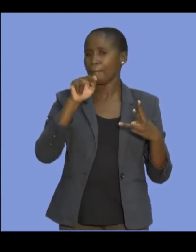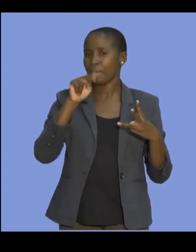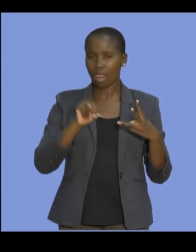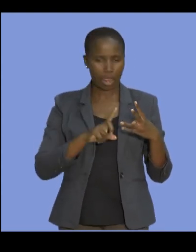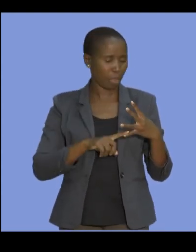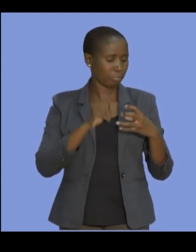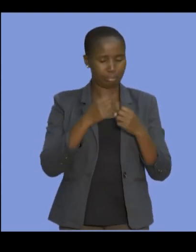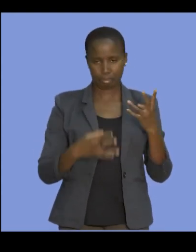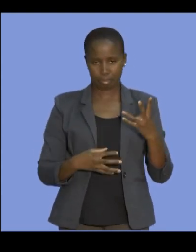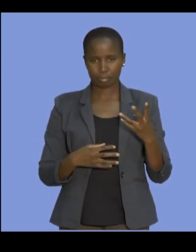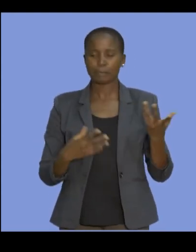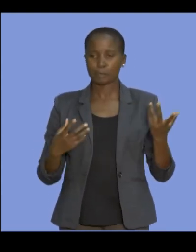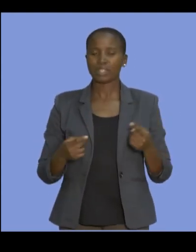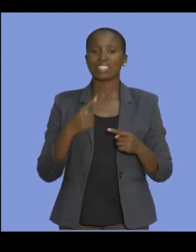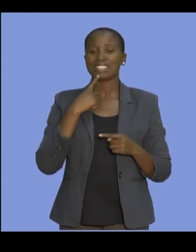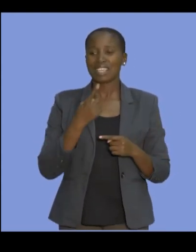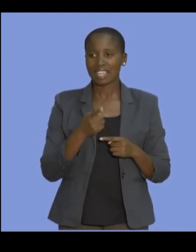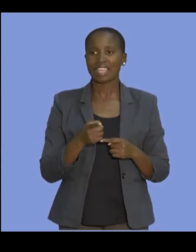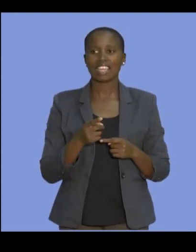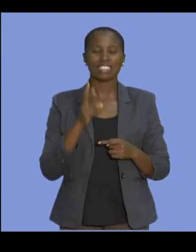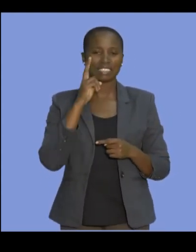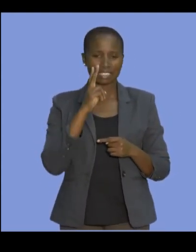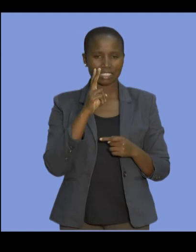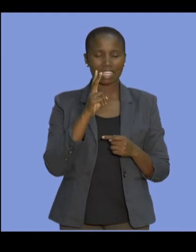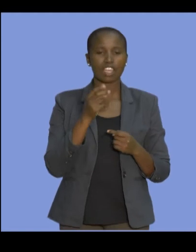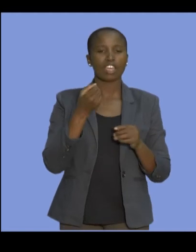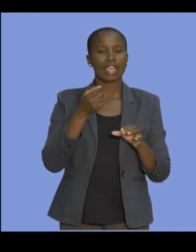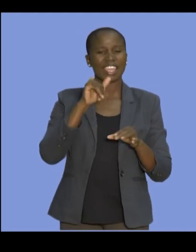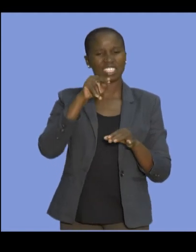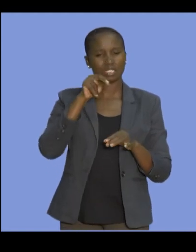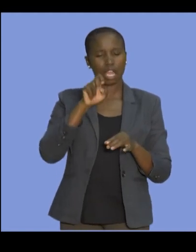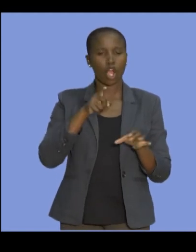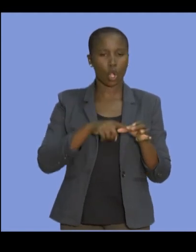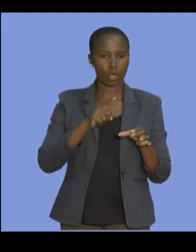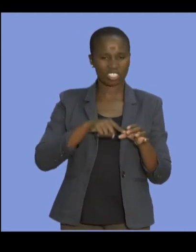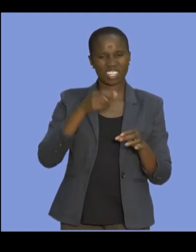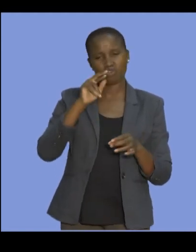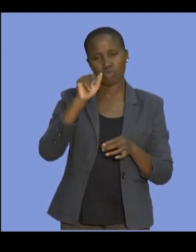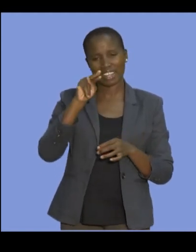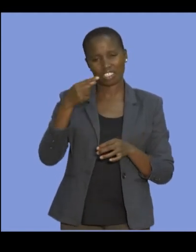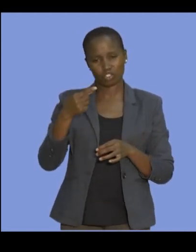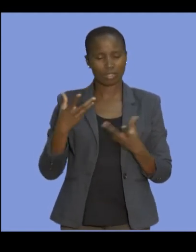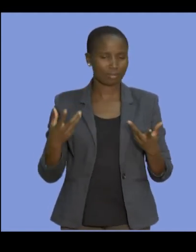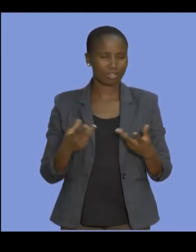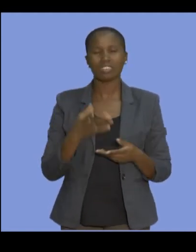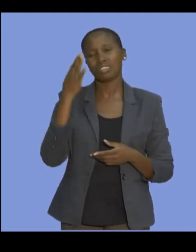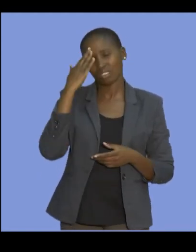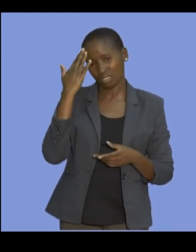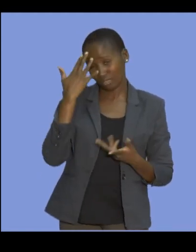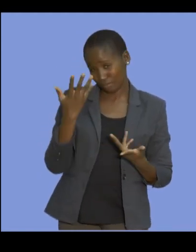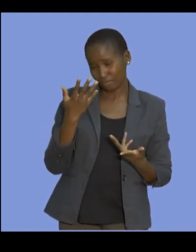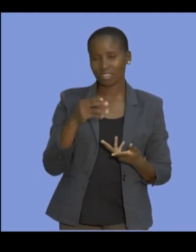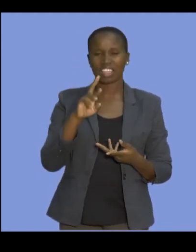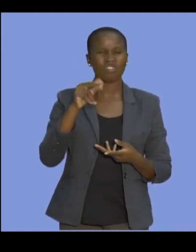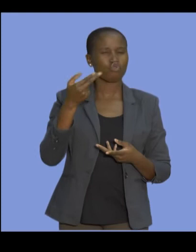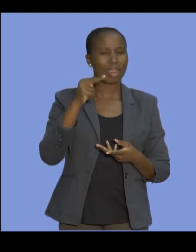range, the semi-interquartile range, which is new, is the standard deviation. The range, not a